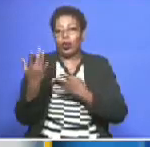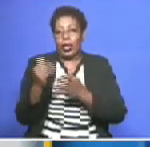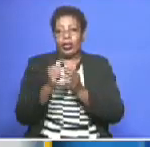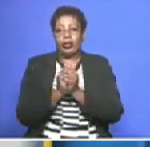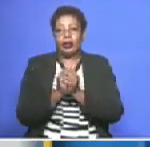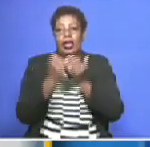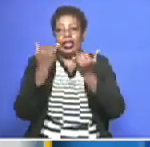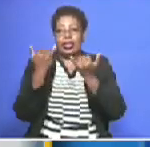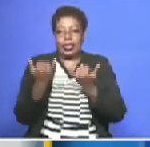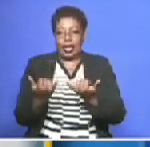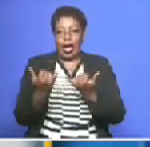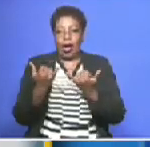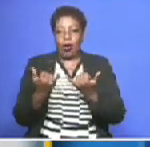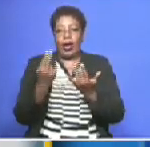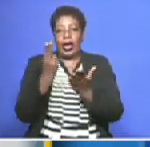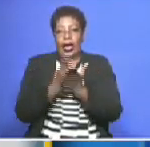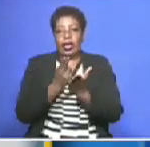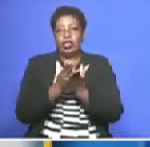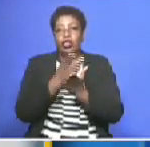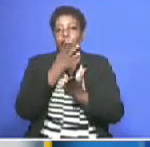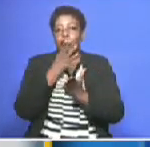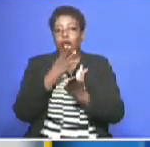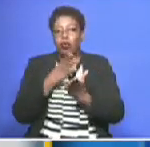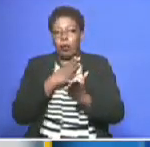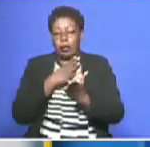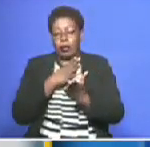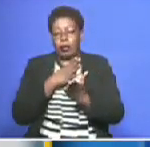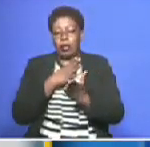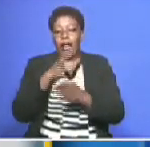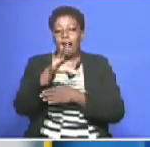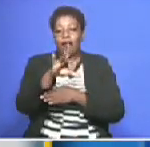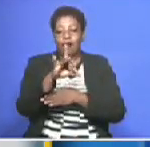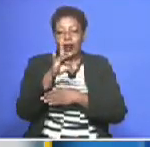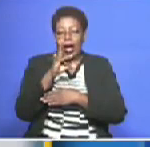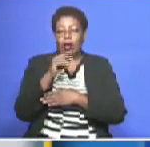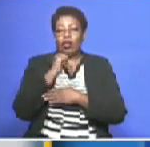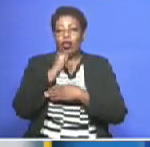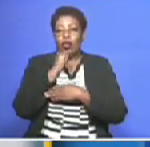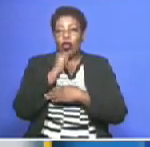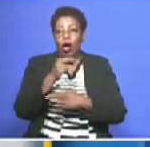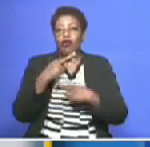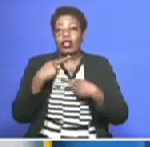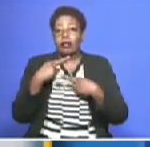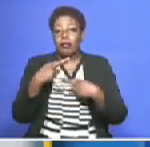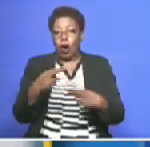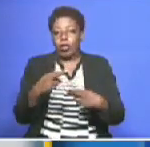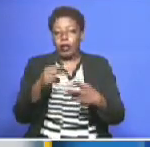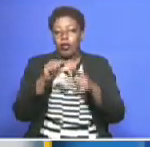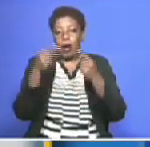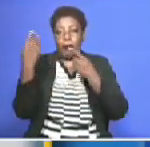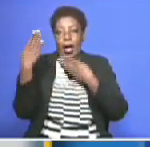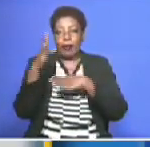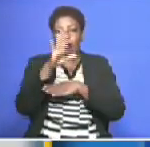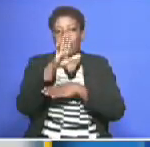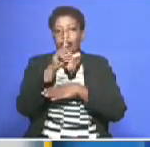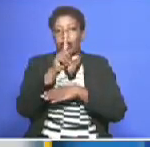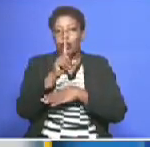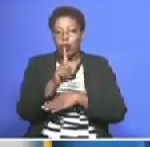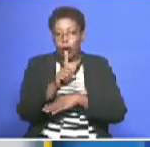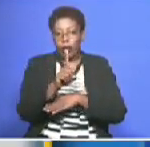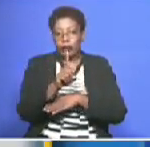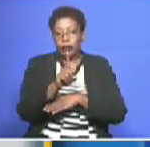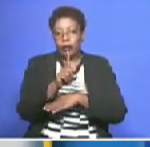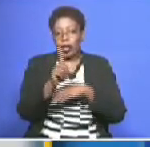Well, turning now to other news, a Haitian woman found unresponsive in police custody in Grand Bahama. The 51-year-old was arraigned